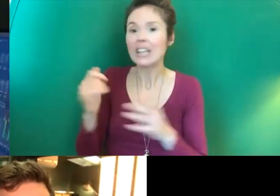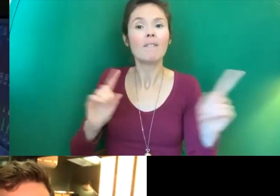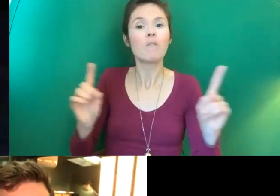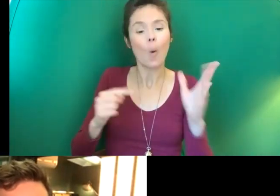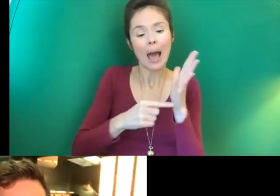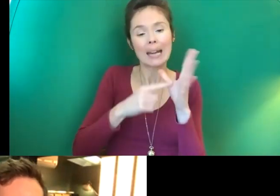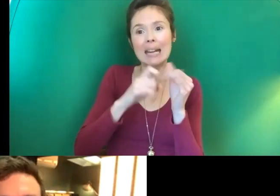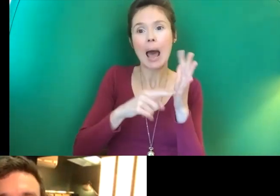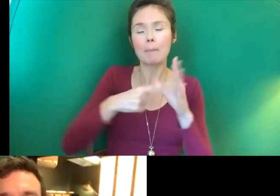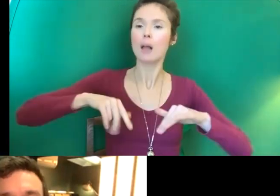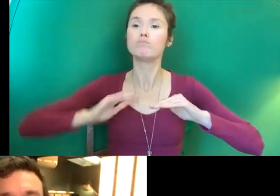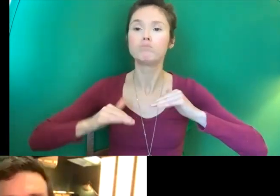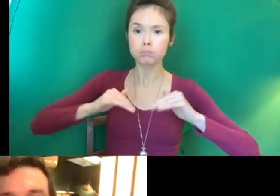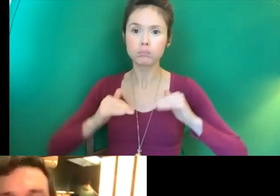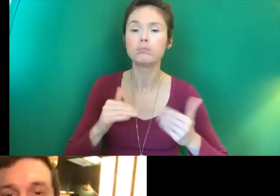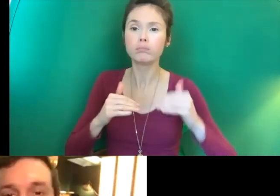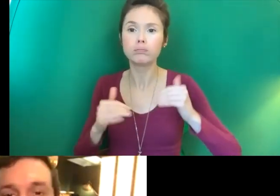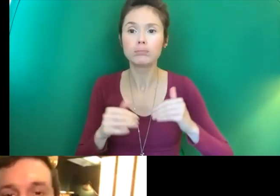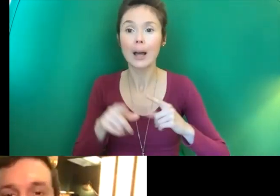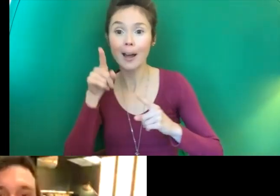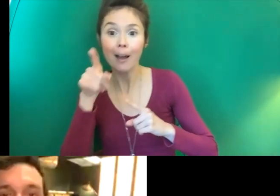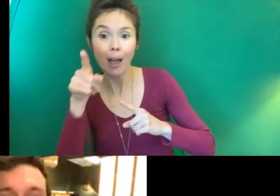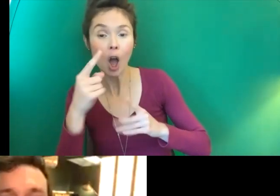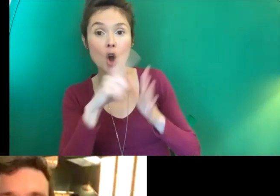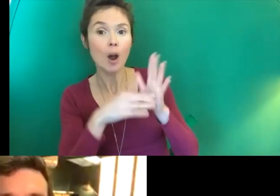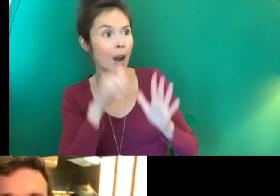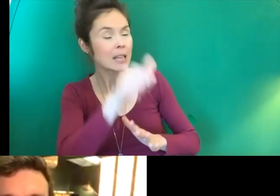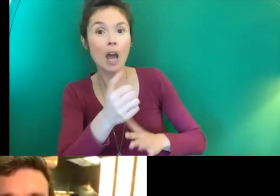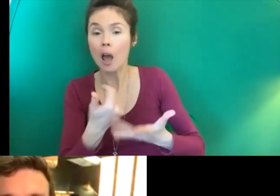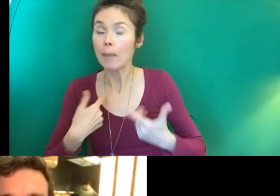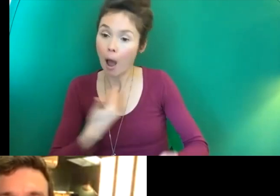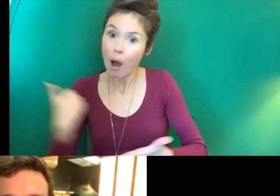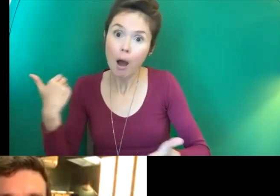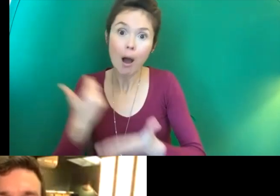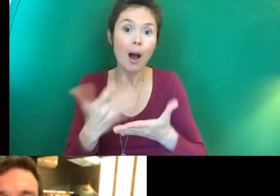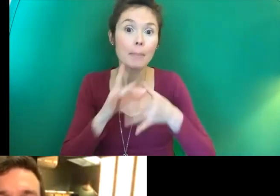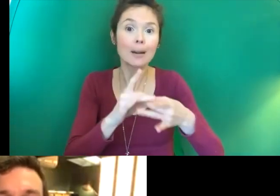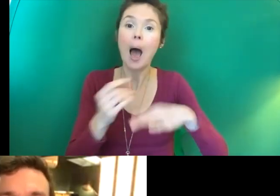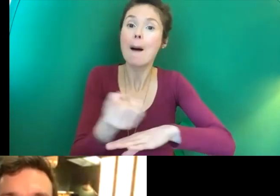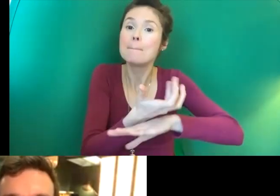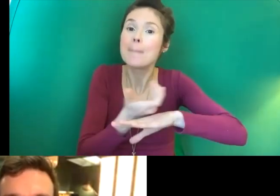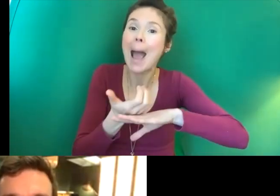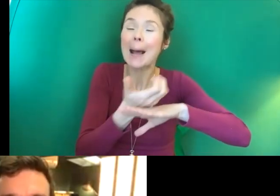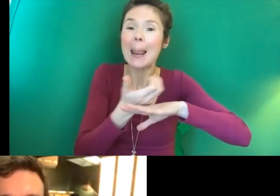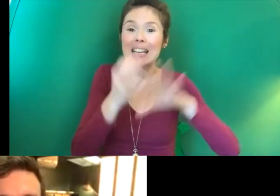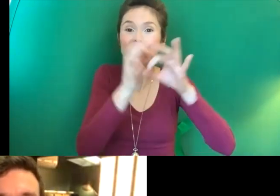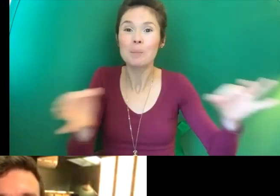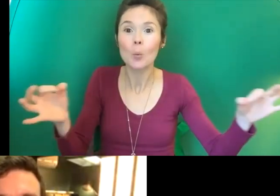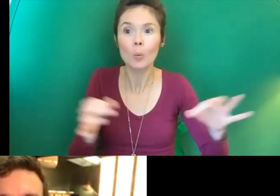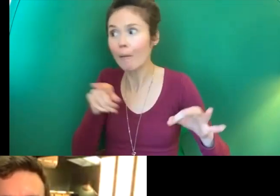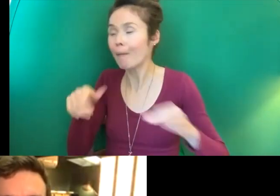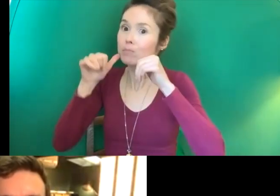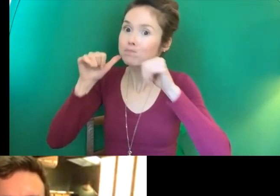John? I work with a lot of Bangladeshi musicians who absolutely love the room, because for once they're not hidden away. They can be part